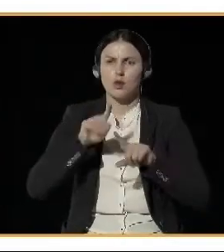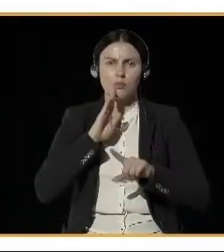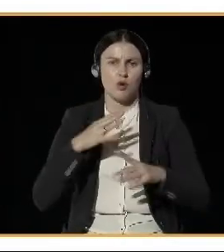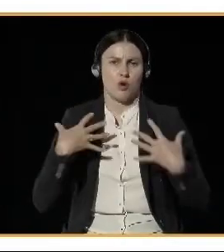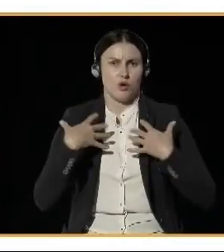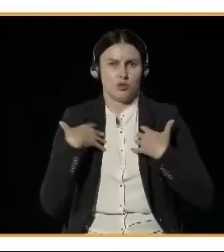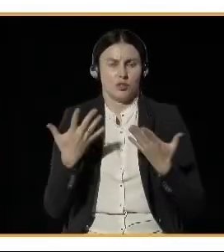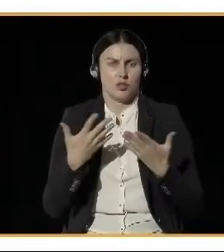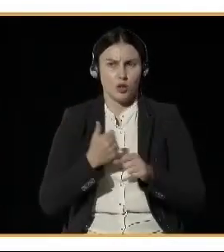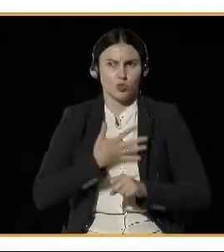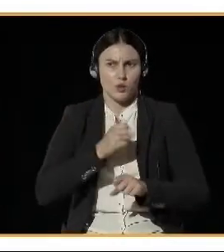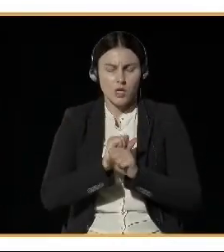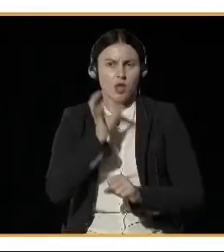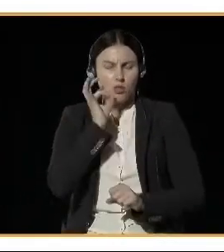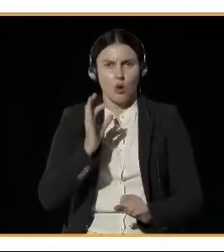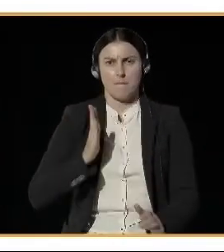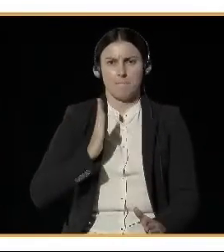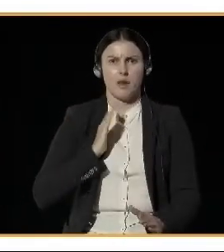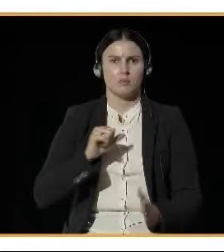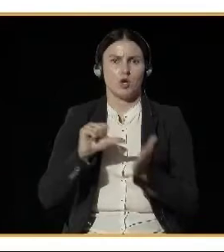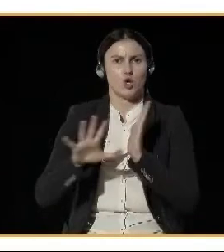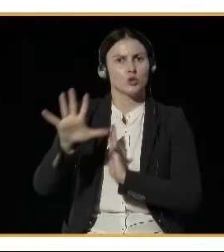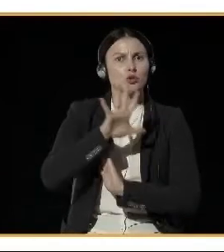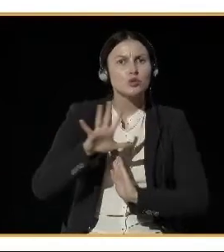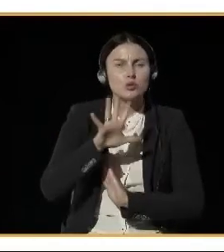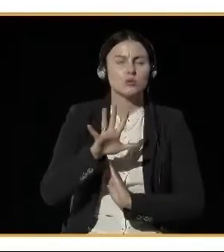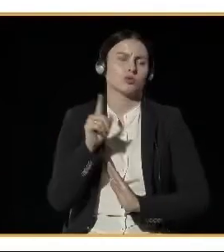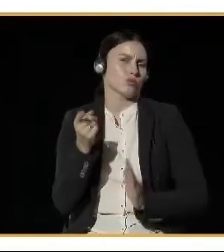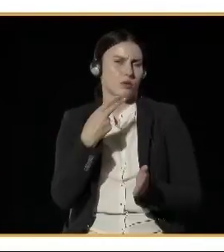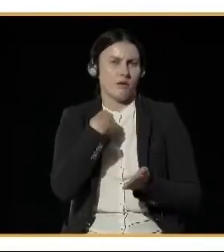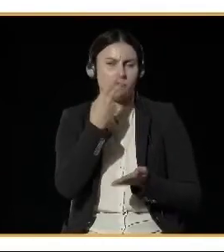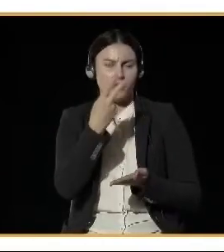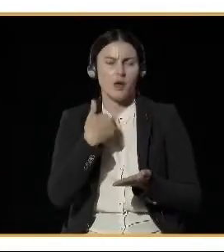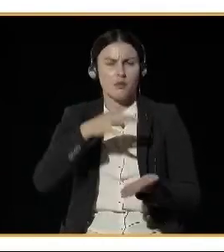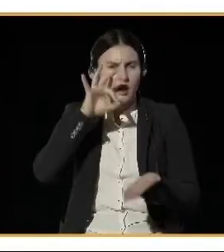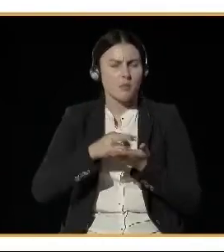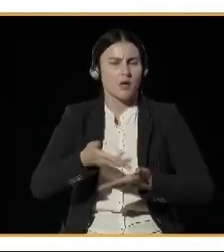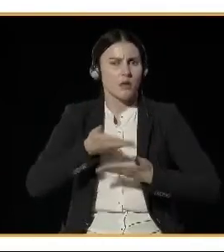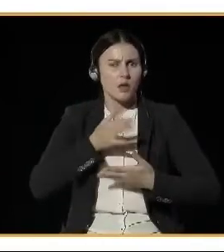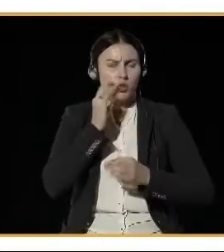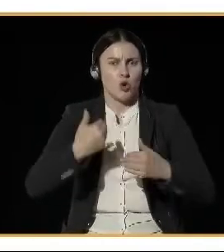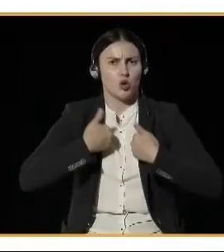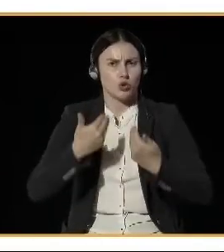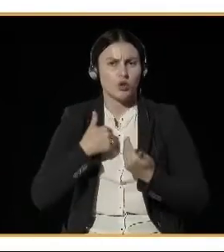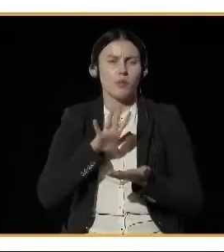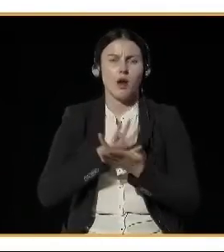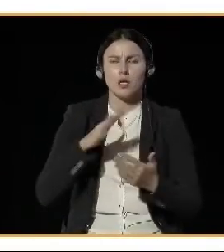safe environment, we provide healthy lifestyle, we've got an access